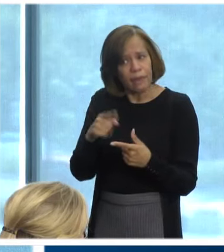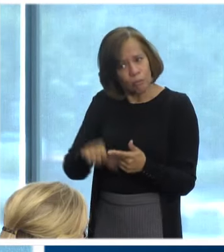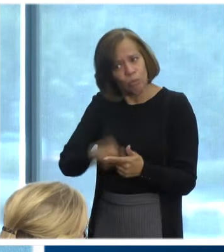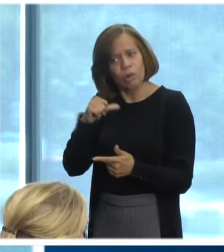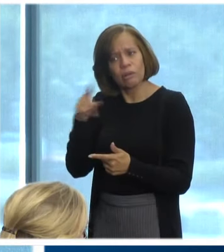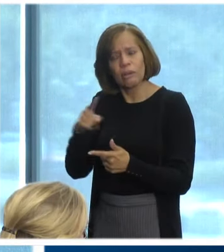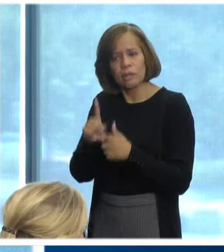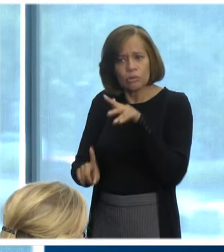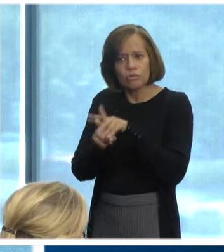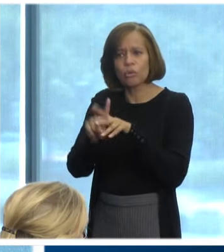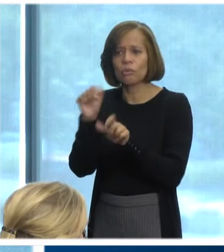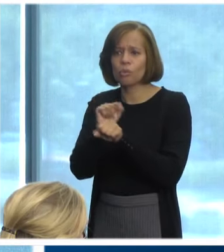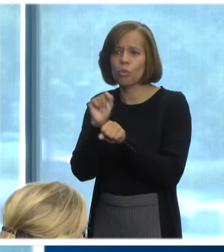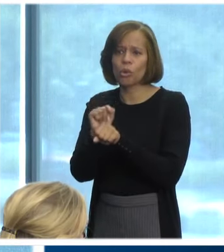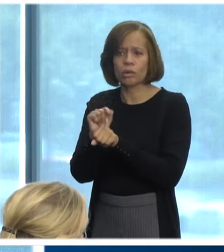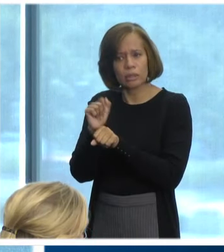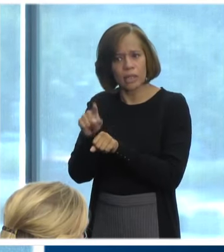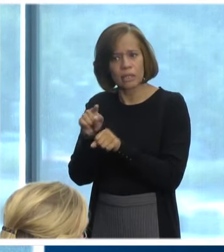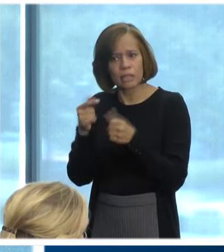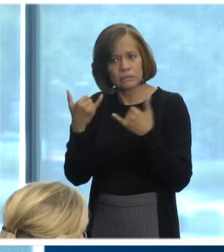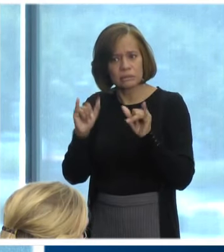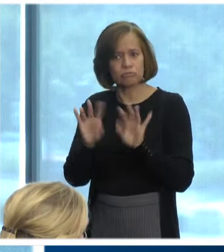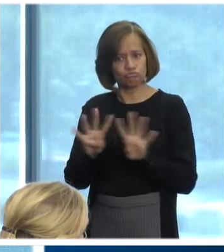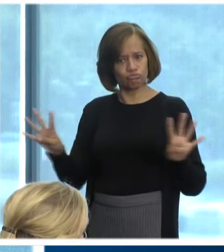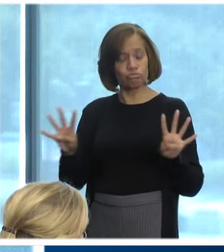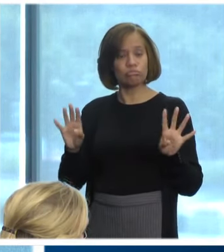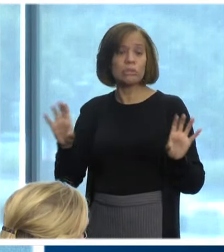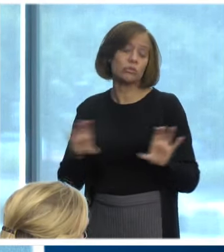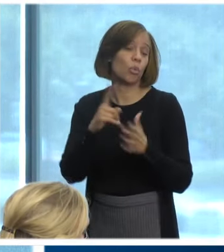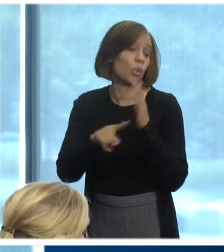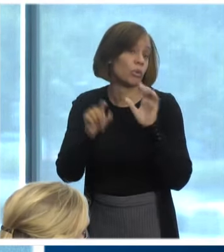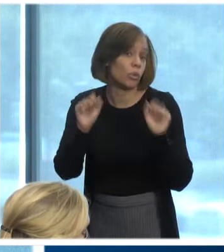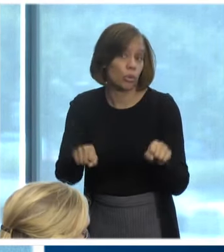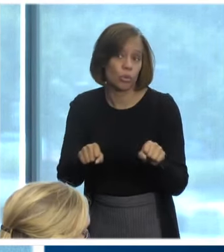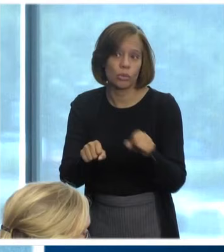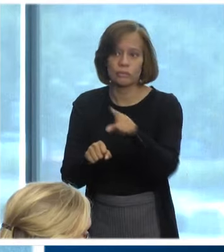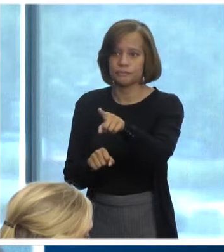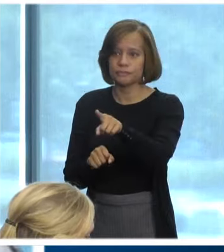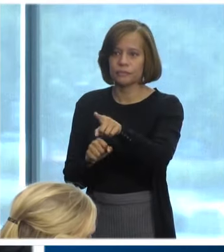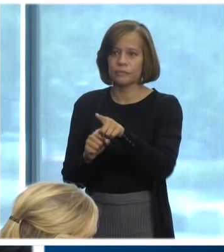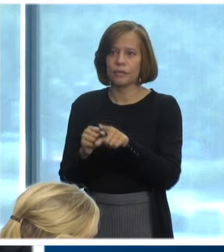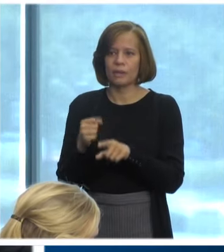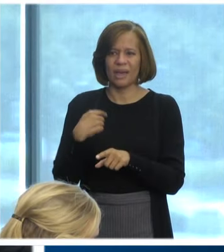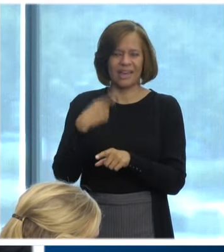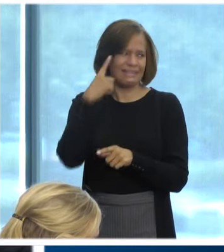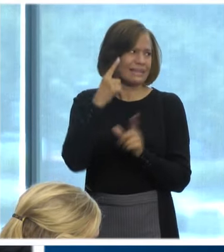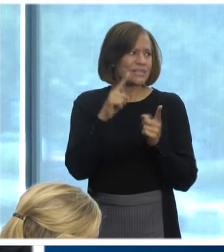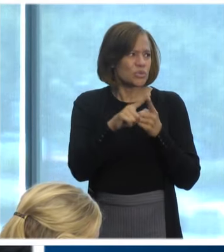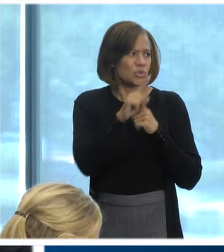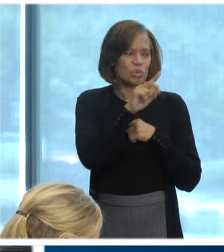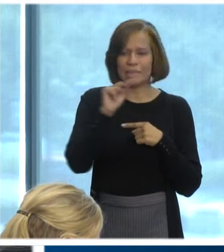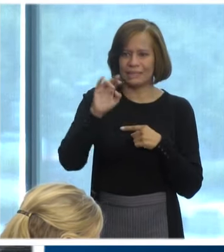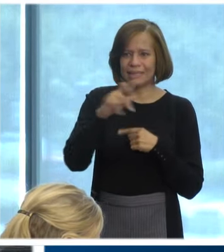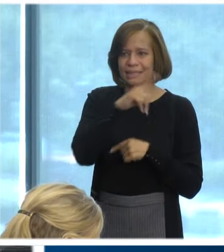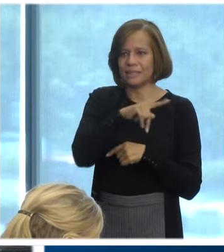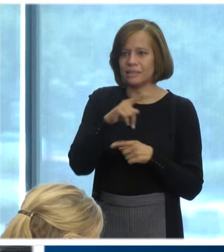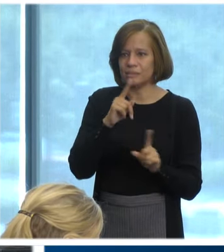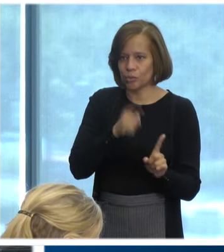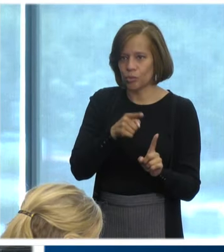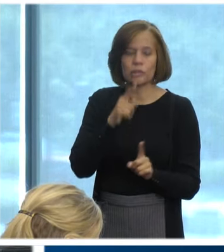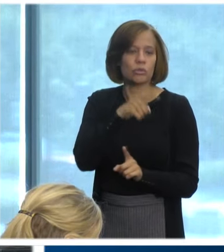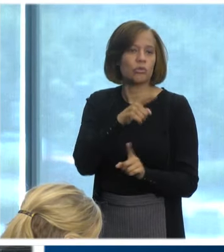and they still stood that line and did what they could to keep people safe. Chief, I think the next point, you have recommended termination